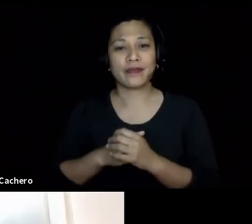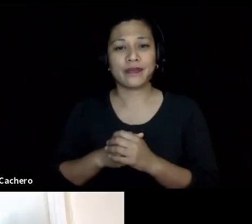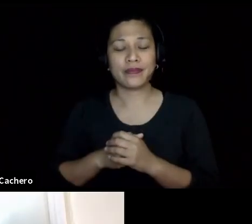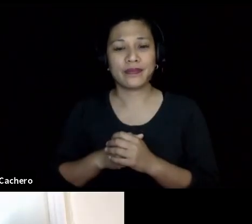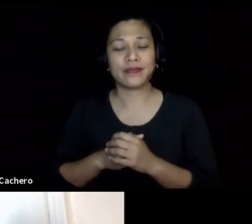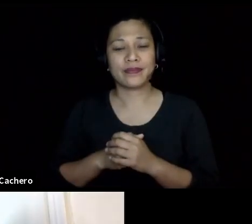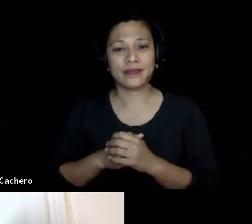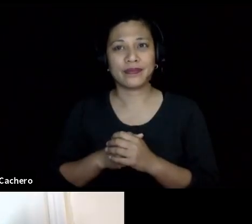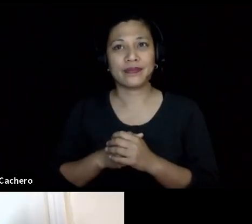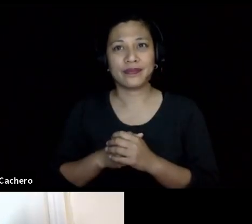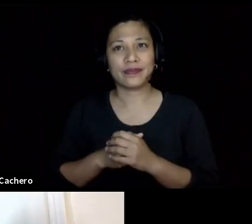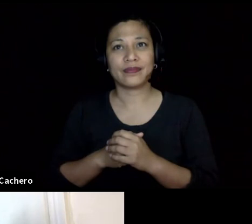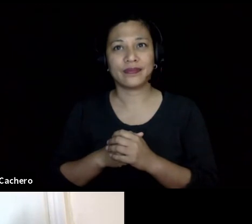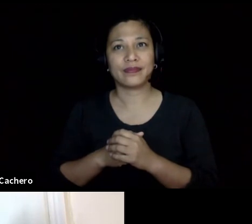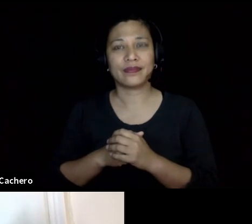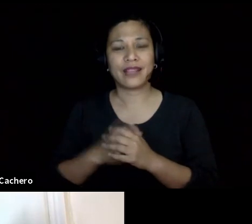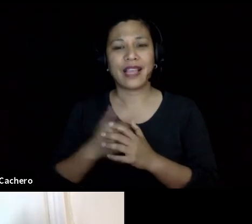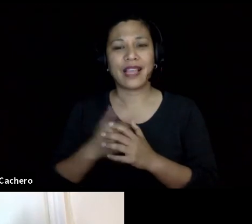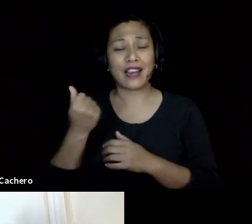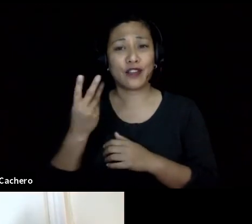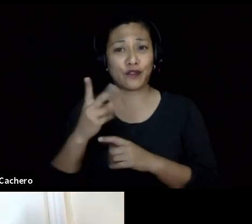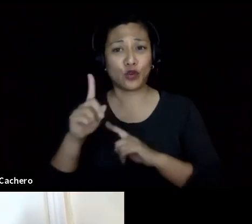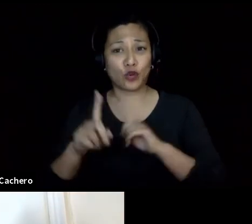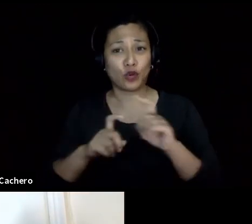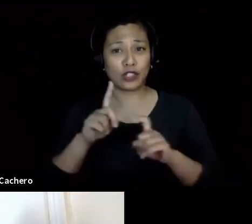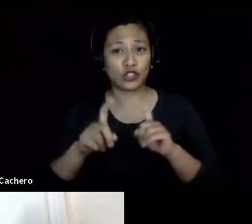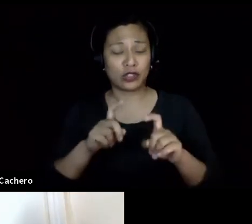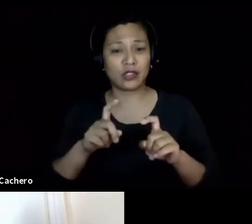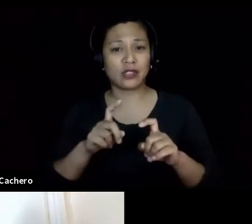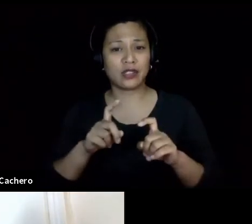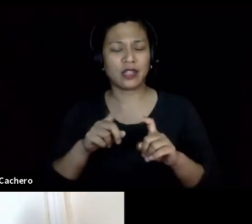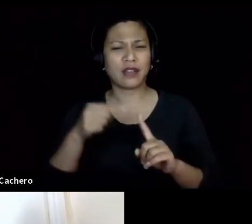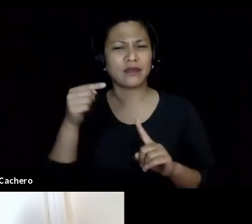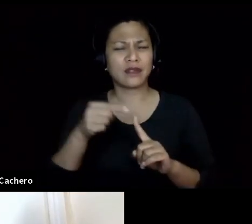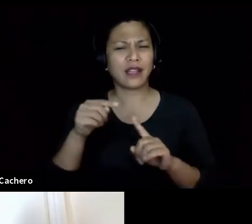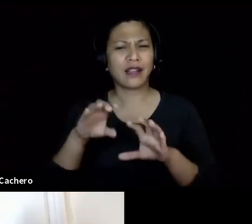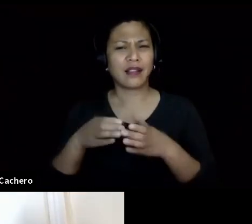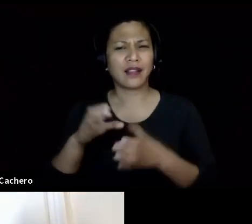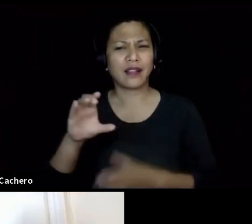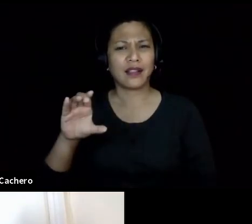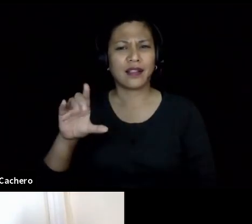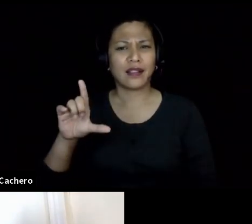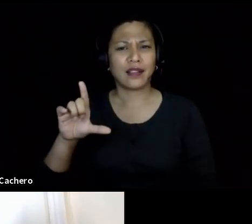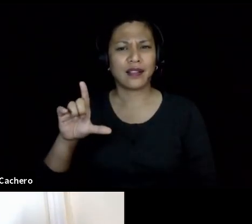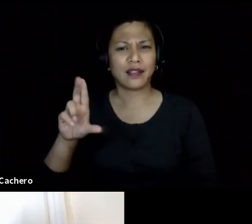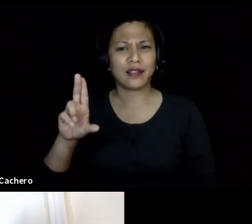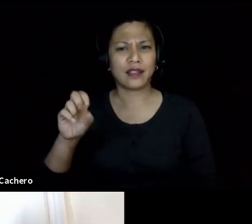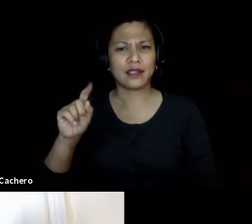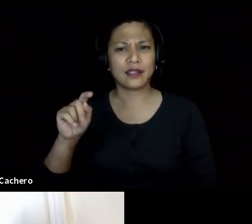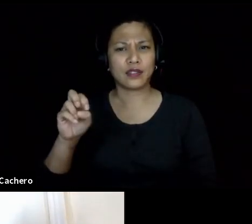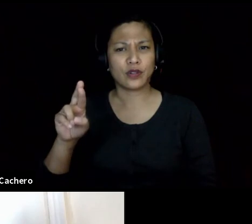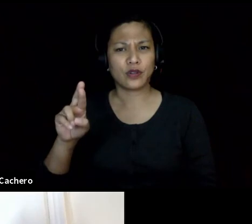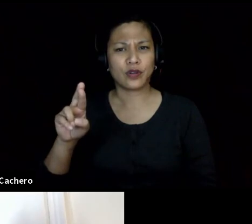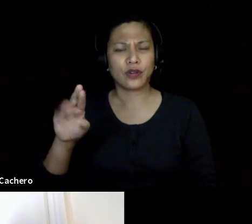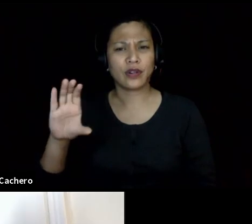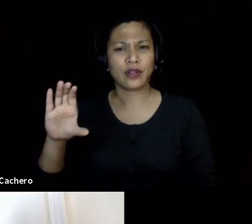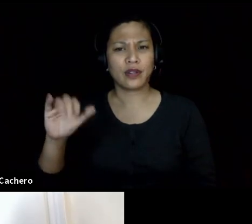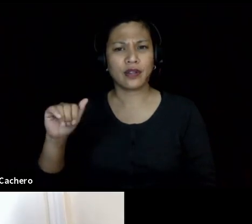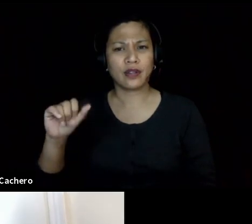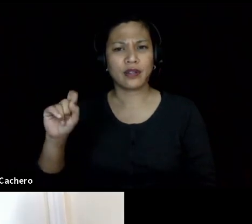especially, well, we had a few questions actually, and I was really curious about cluster casting. If you wanted to speak a bit more about that,